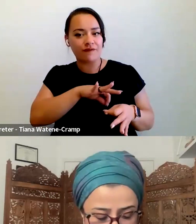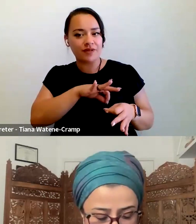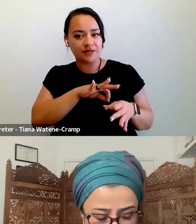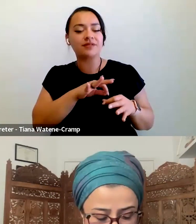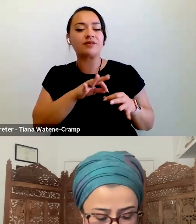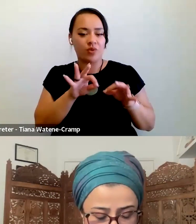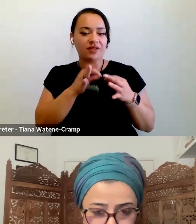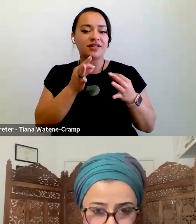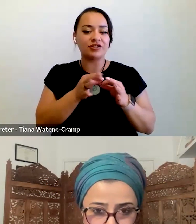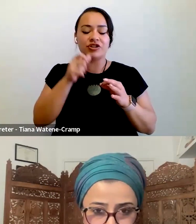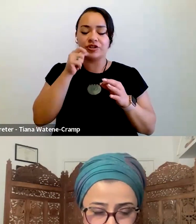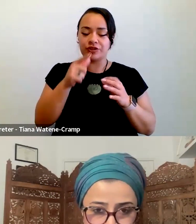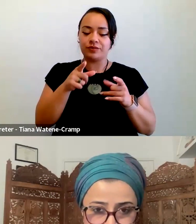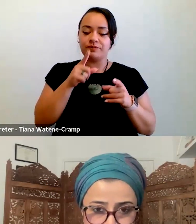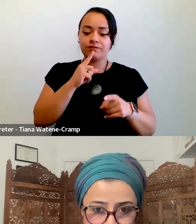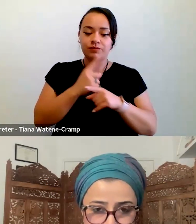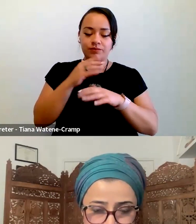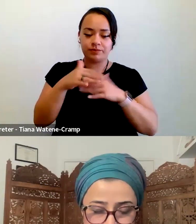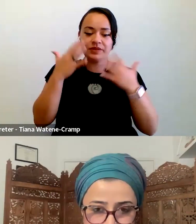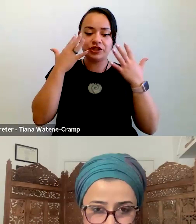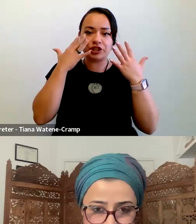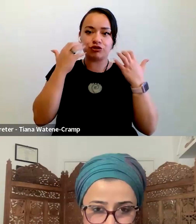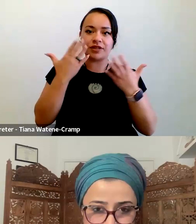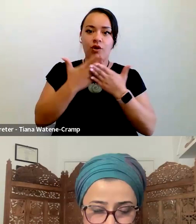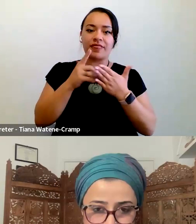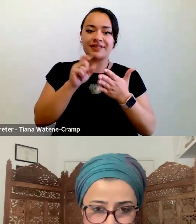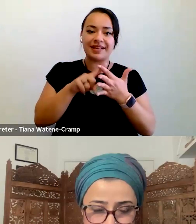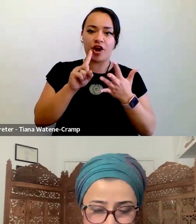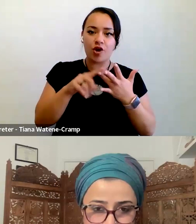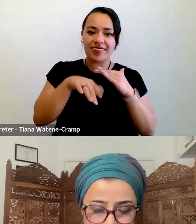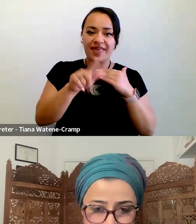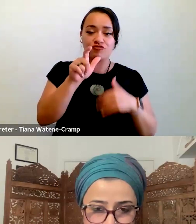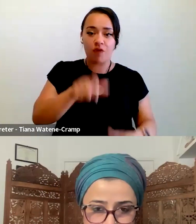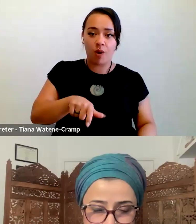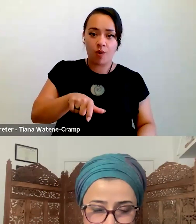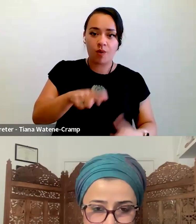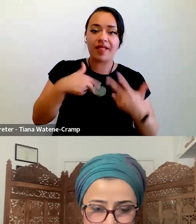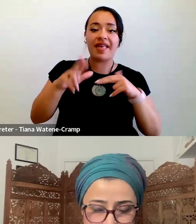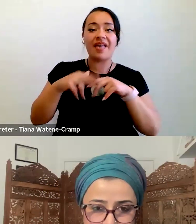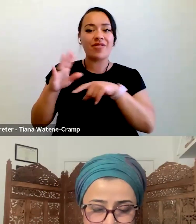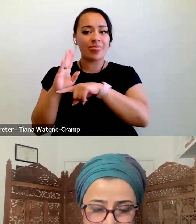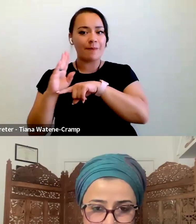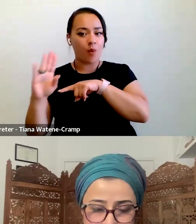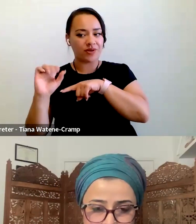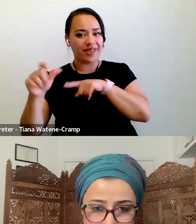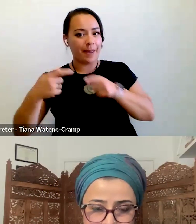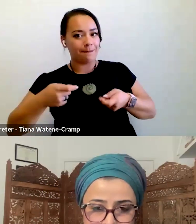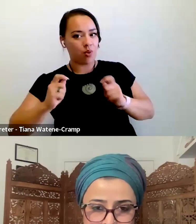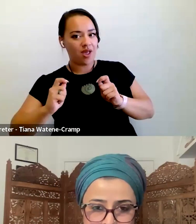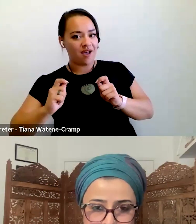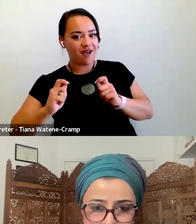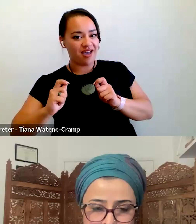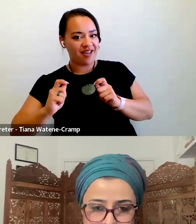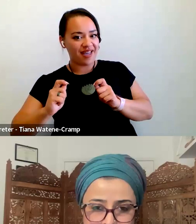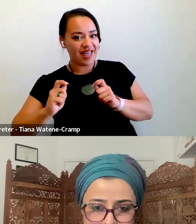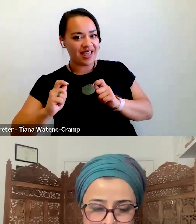yeah, the stress on the CEO in that role when the board is their employer, but also, you know, you're not